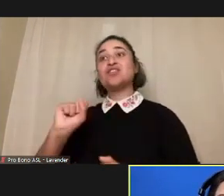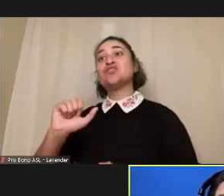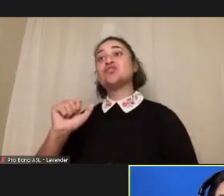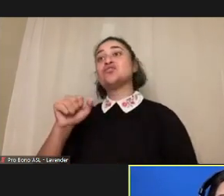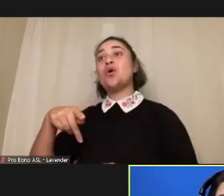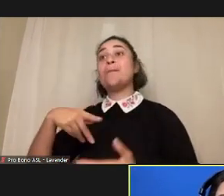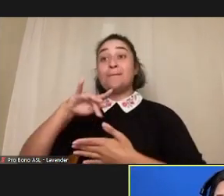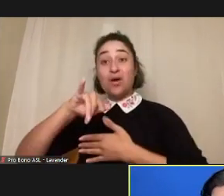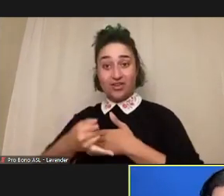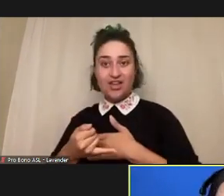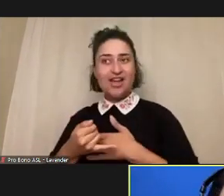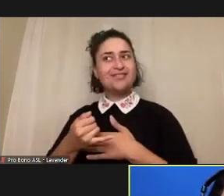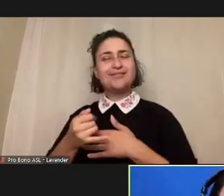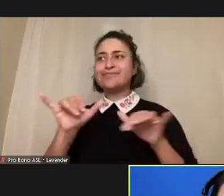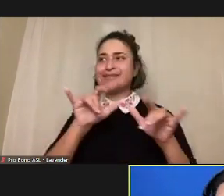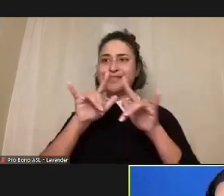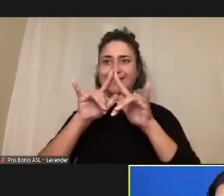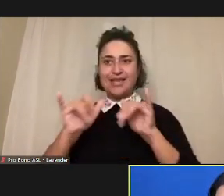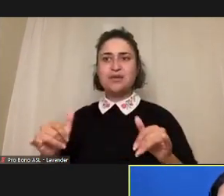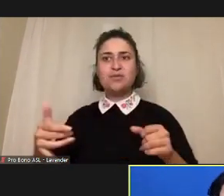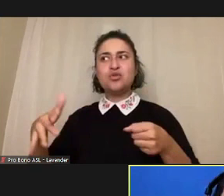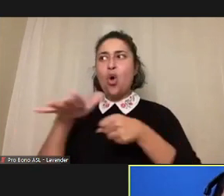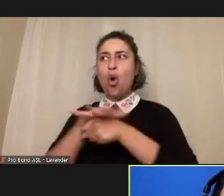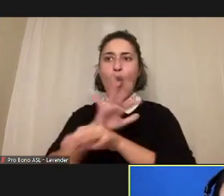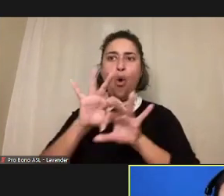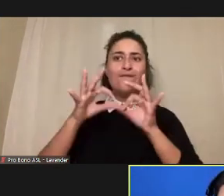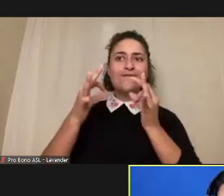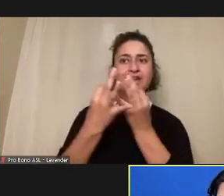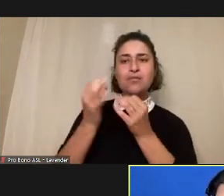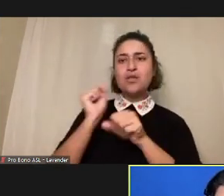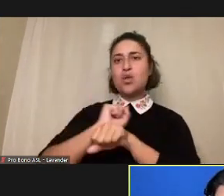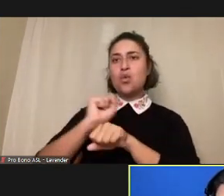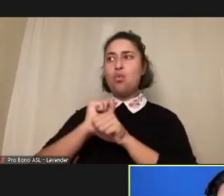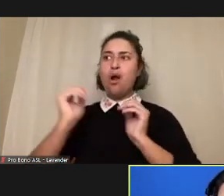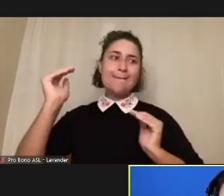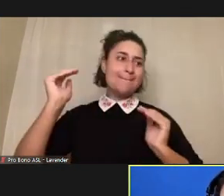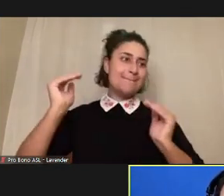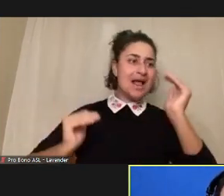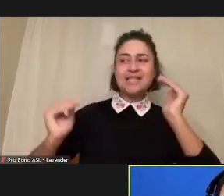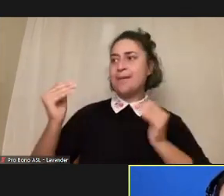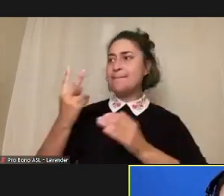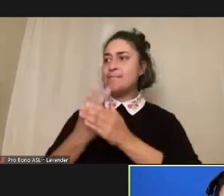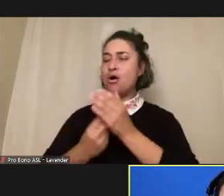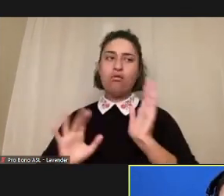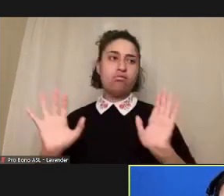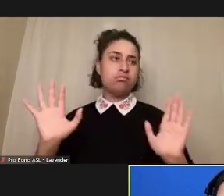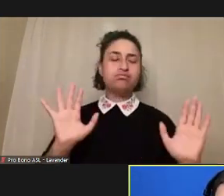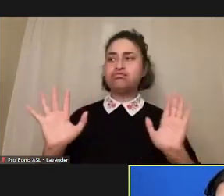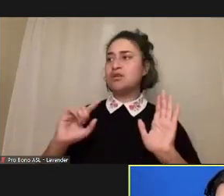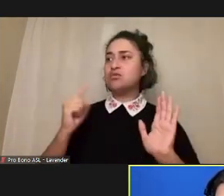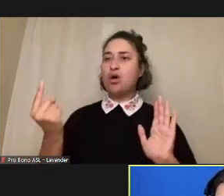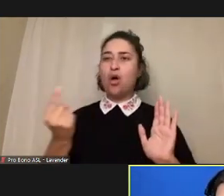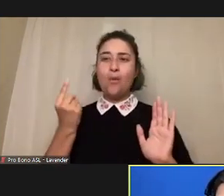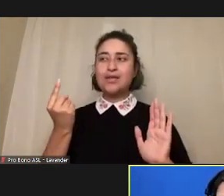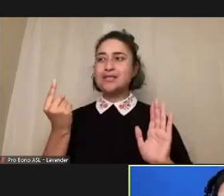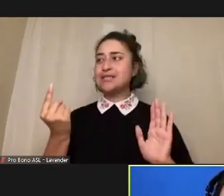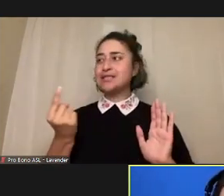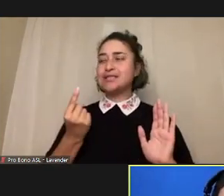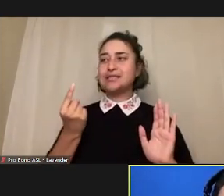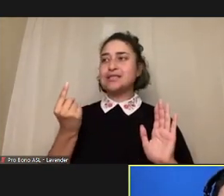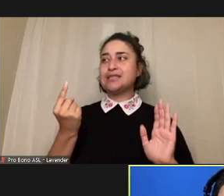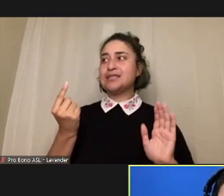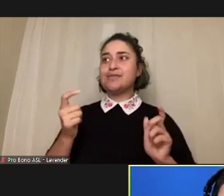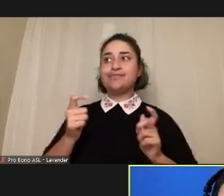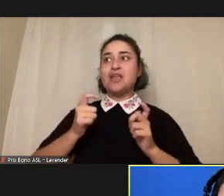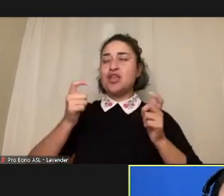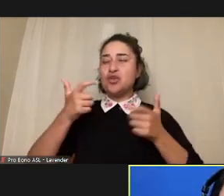time. Again, it was this whole family work, balancing both. That was always something that was a huge